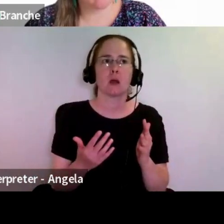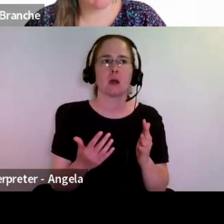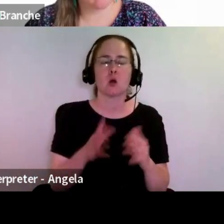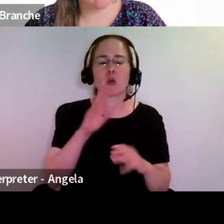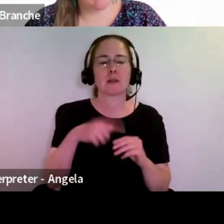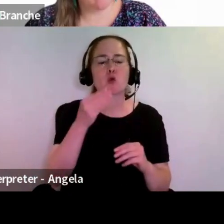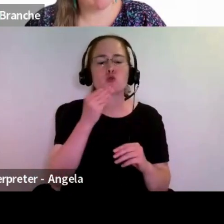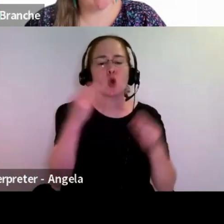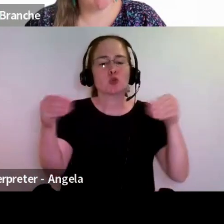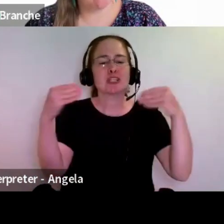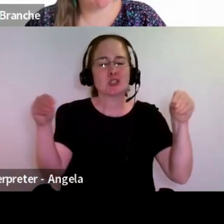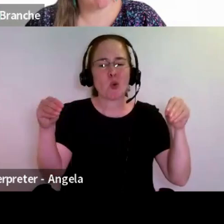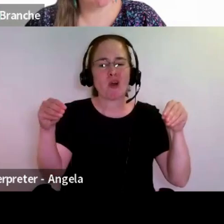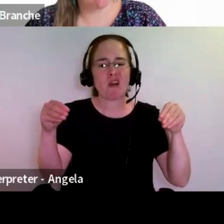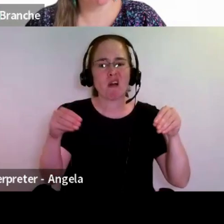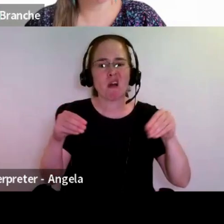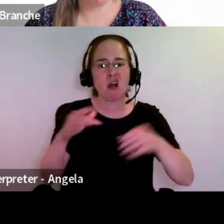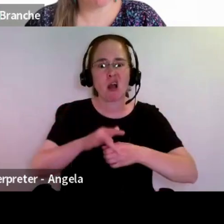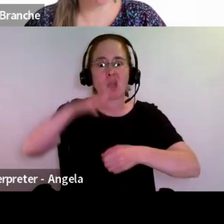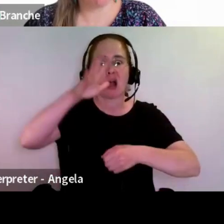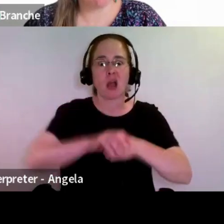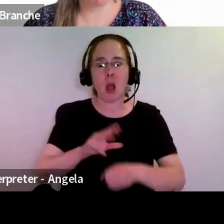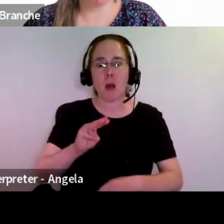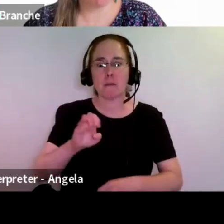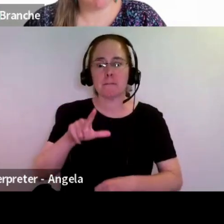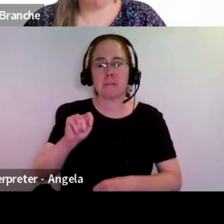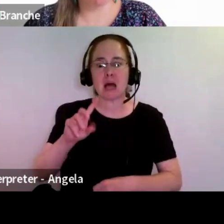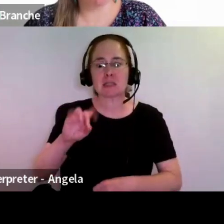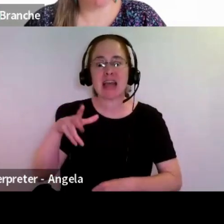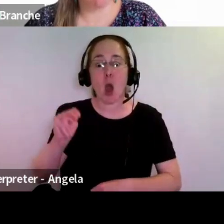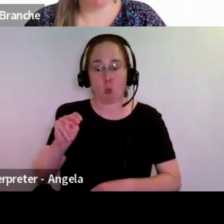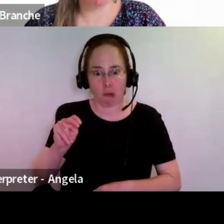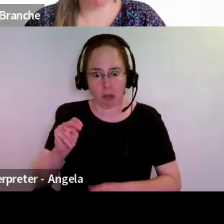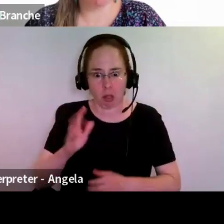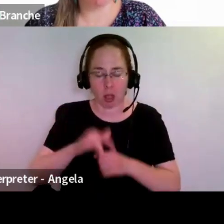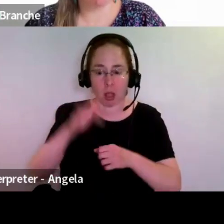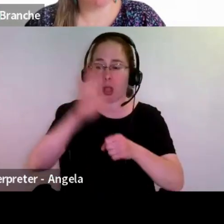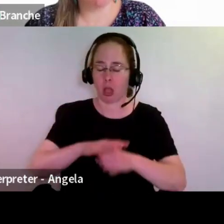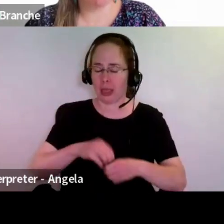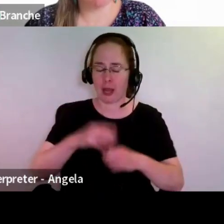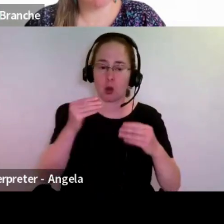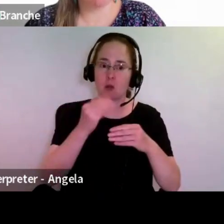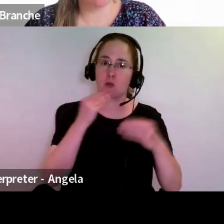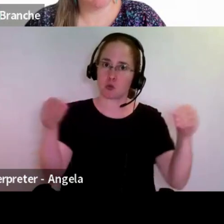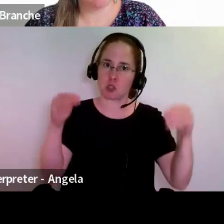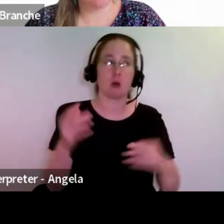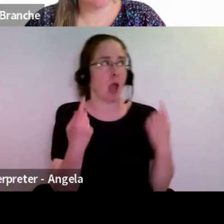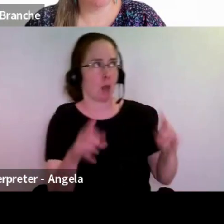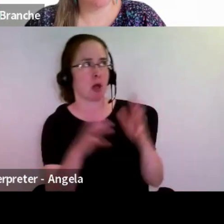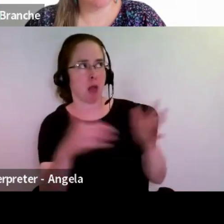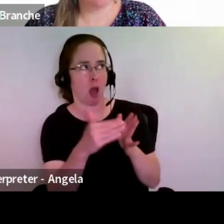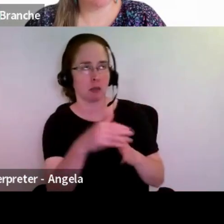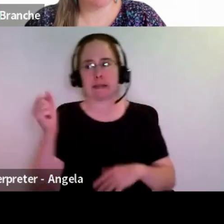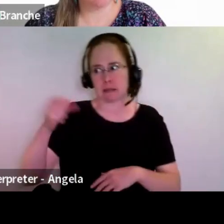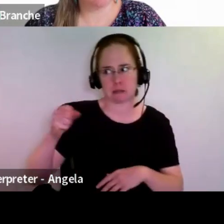grocery store meltdowns. Oh, you know, I think a lot of those. We